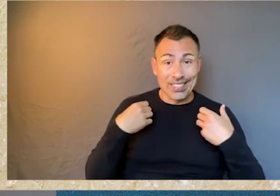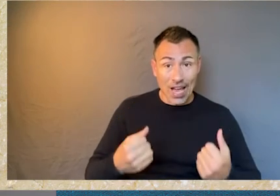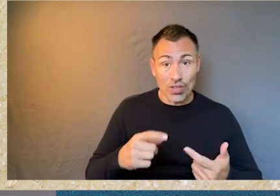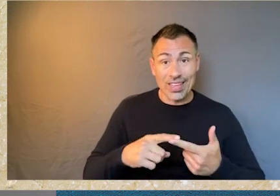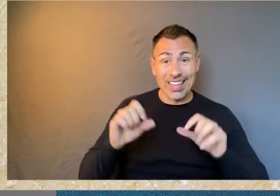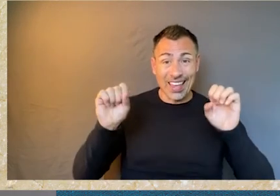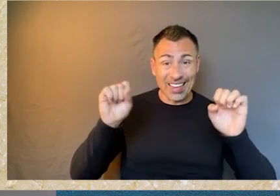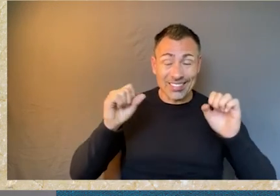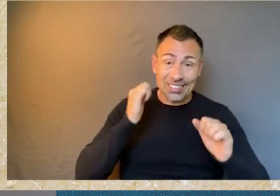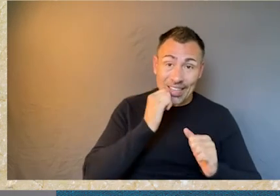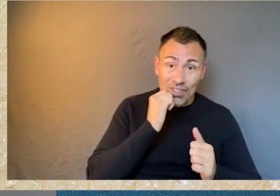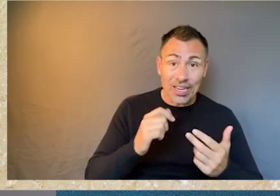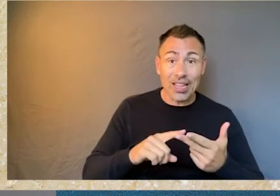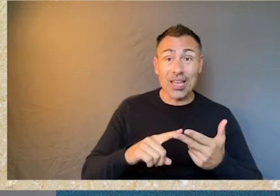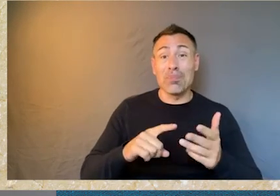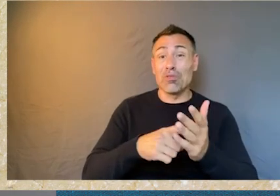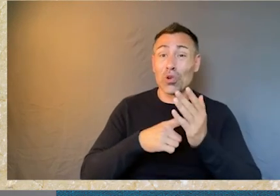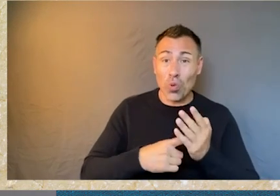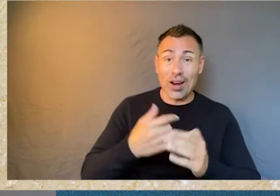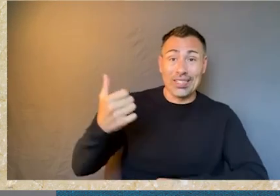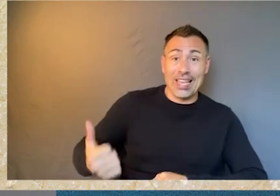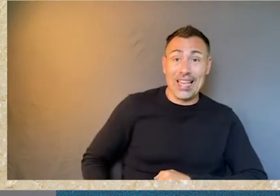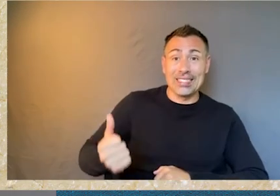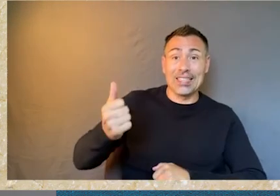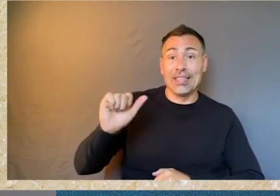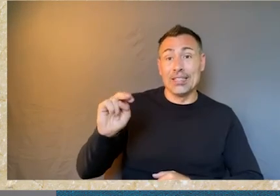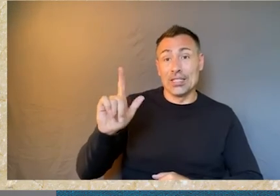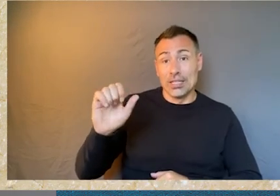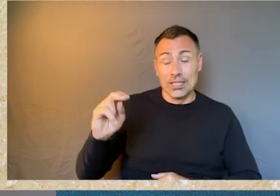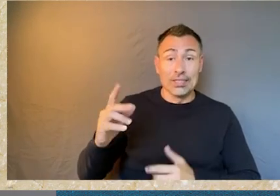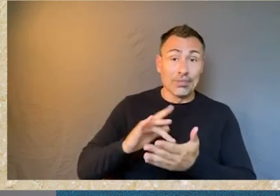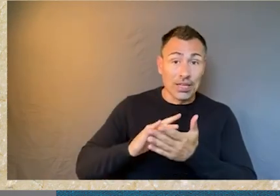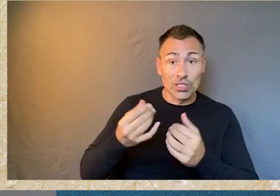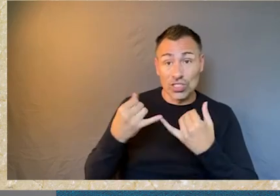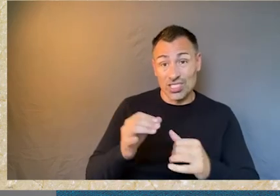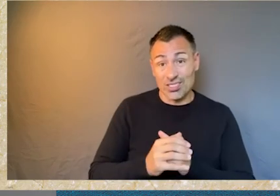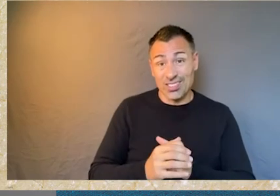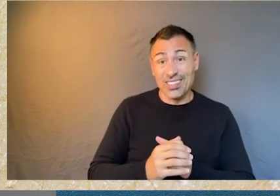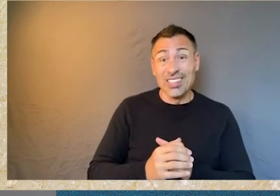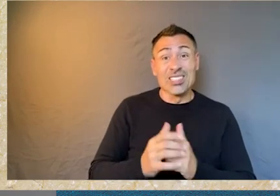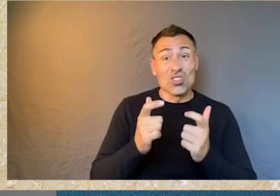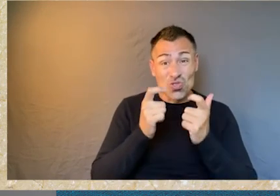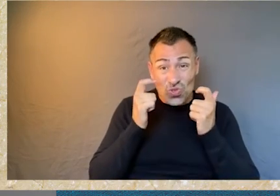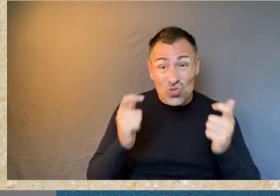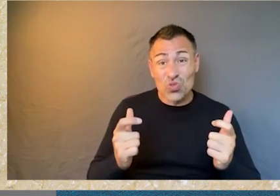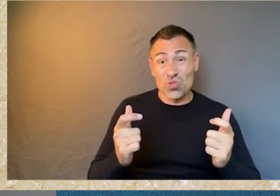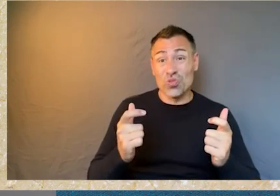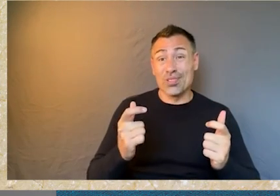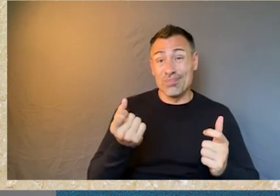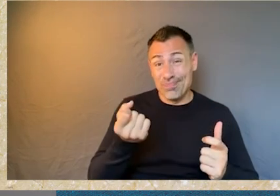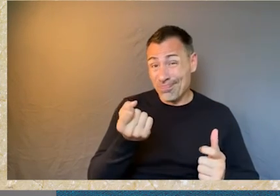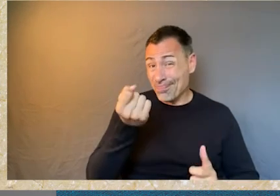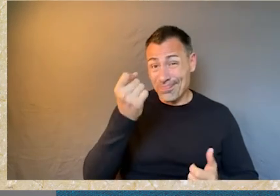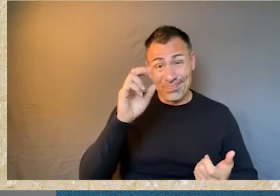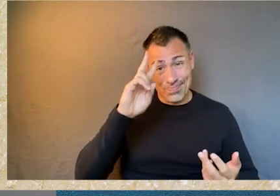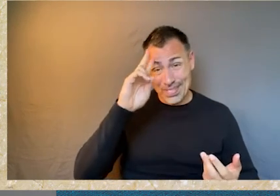needs insulin. It's a huge misconception that diabetes can be resolved. She's right, and there's different forms of diabetes,